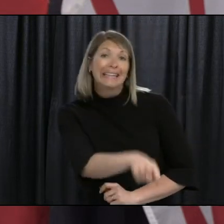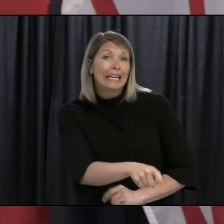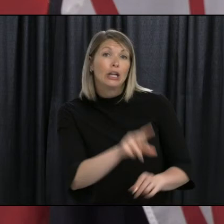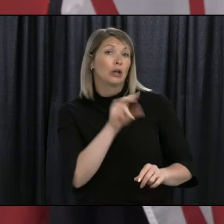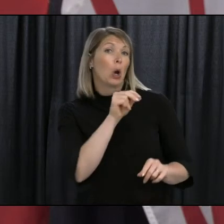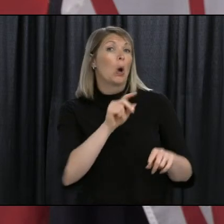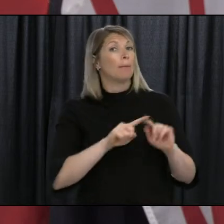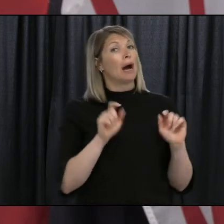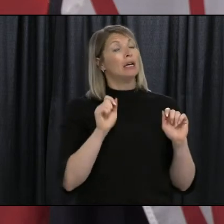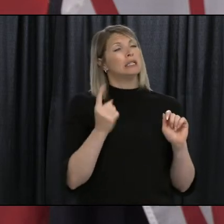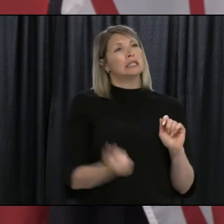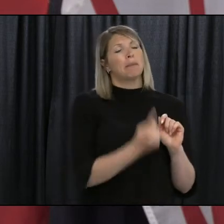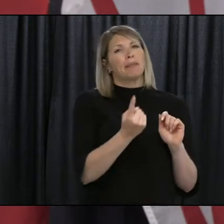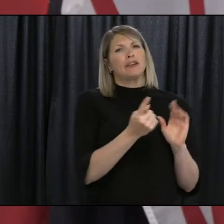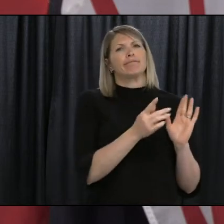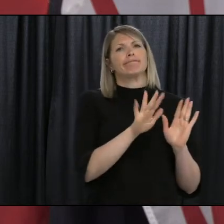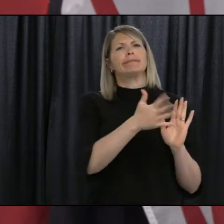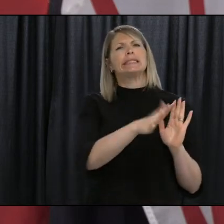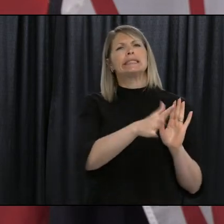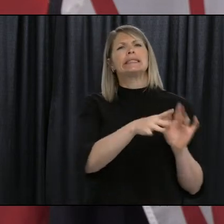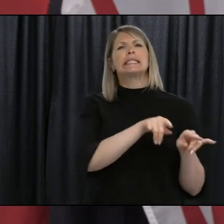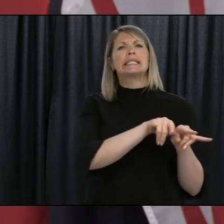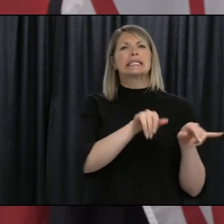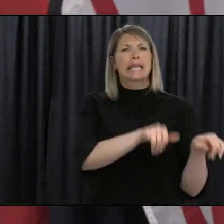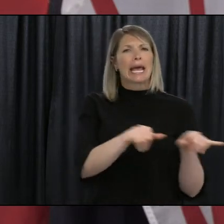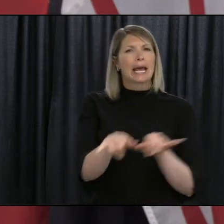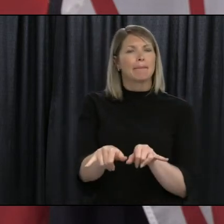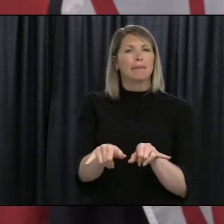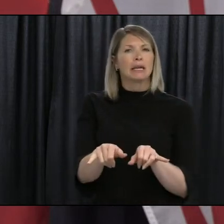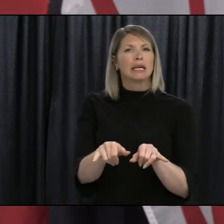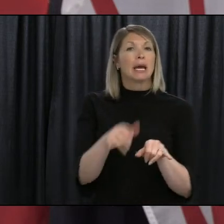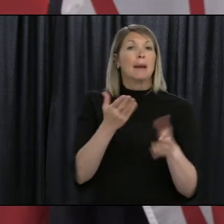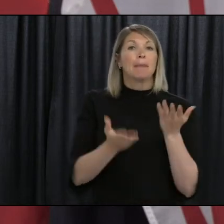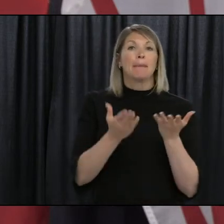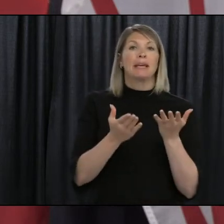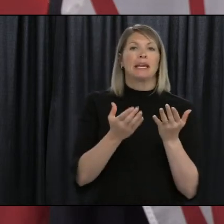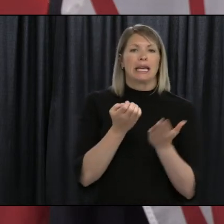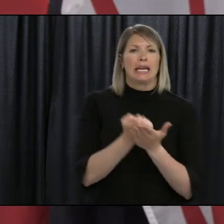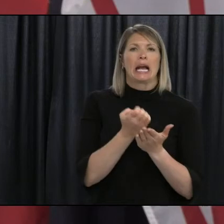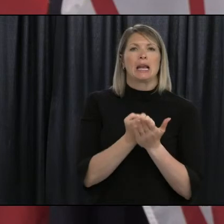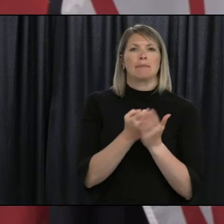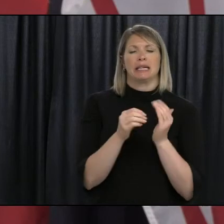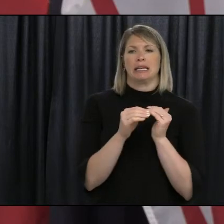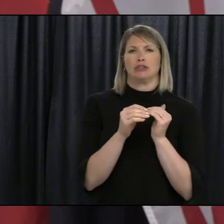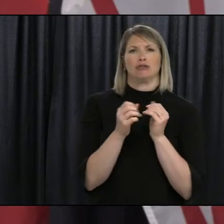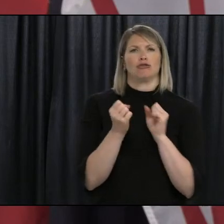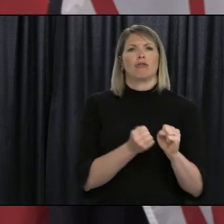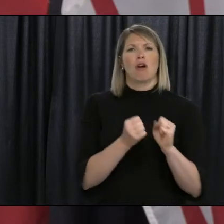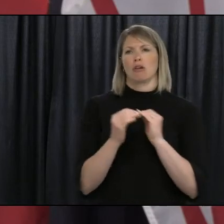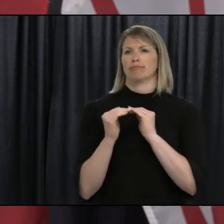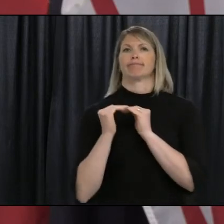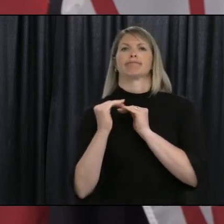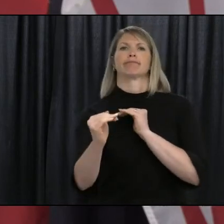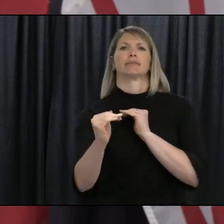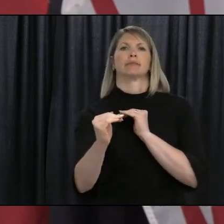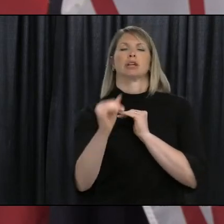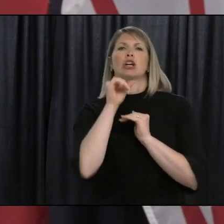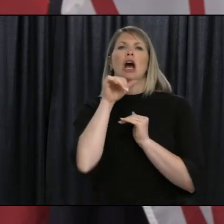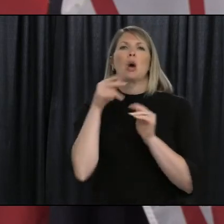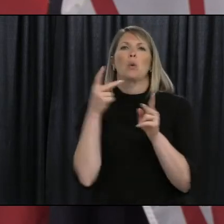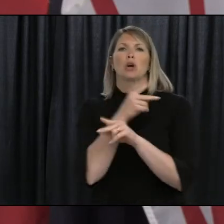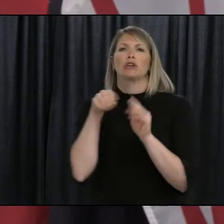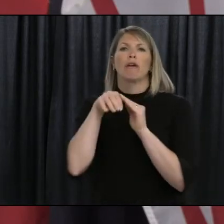fiscal stabilization, or it can be other programs that Ottawa may look to balance